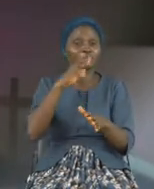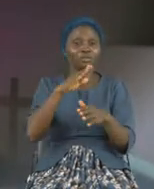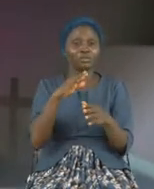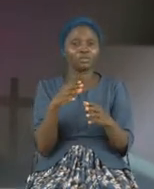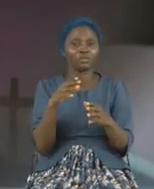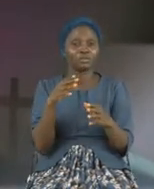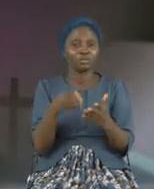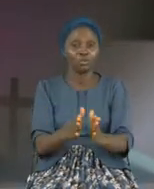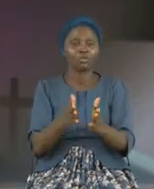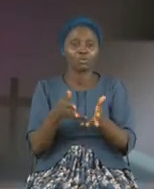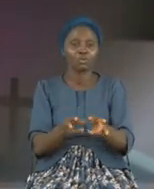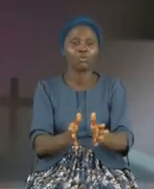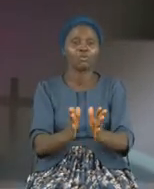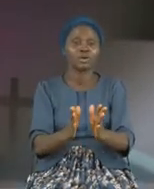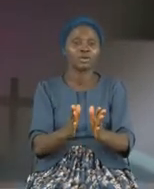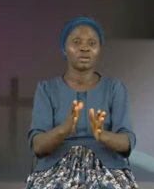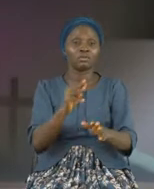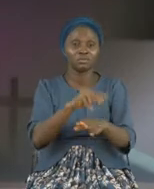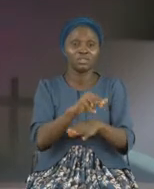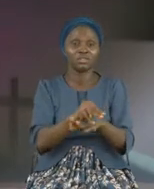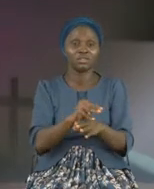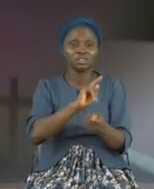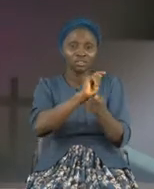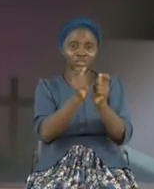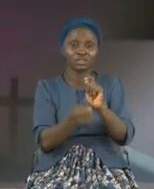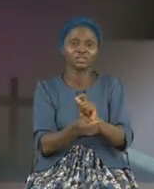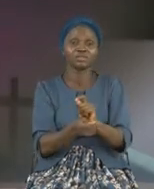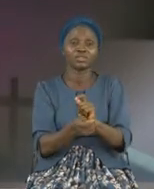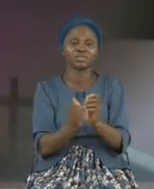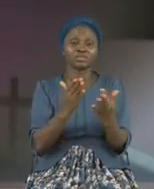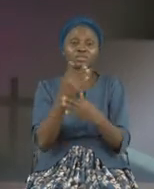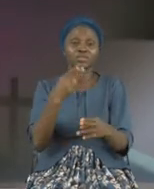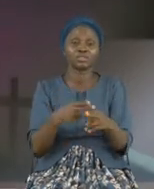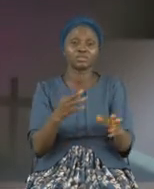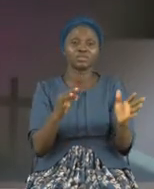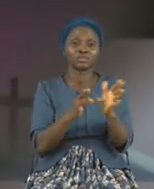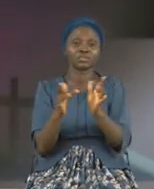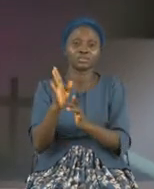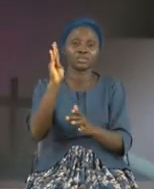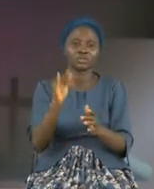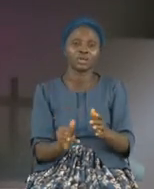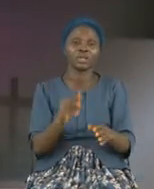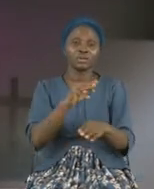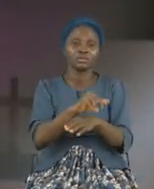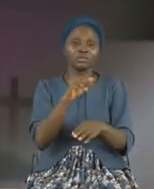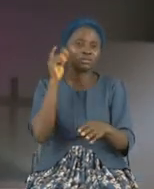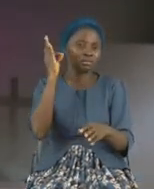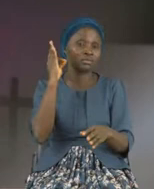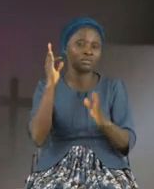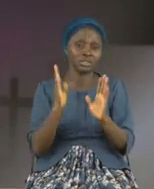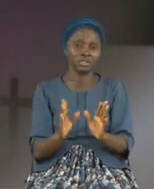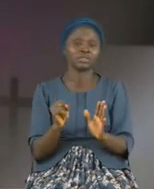the name of Jesus by ministers. Let's come to number one. Number